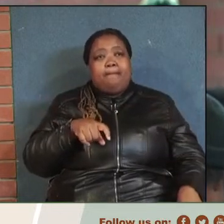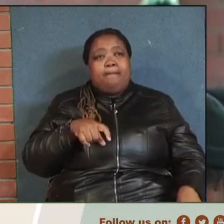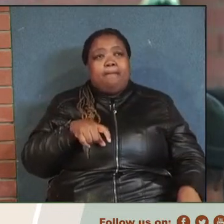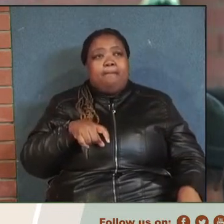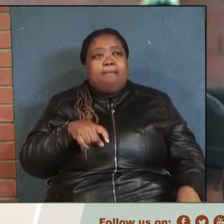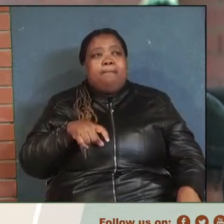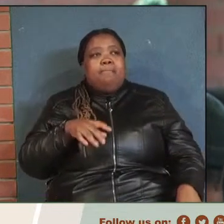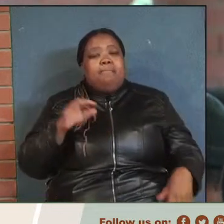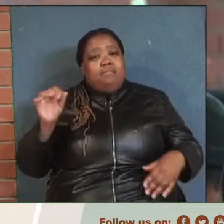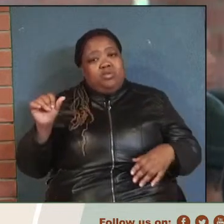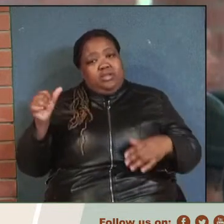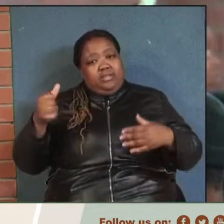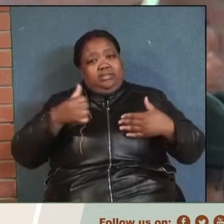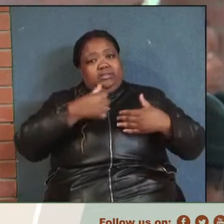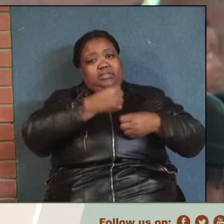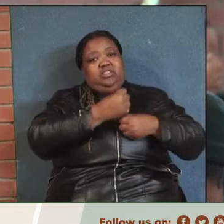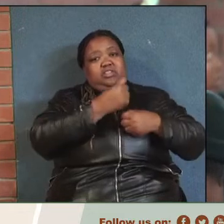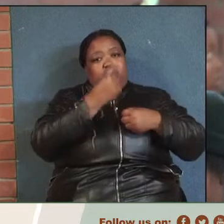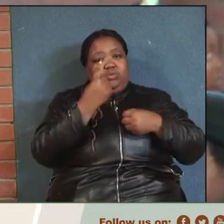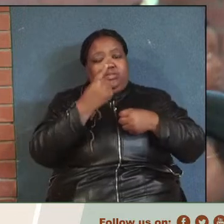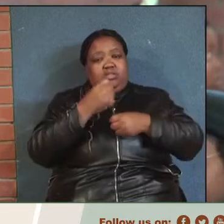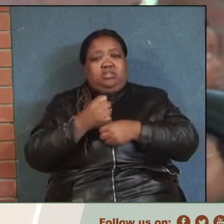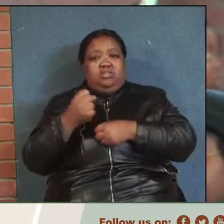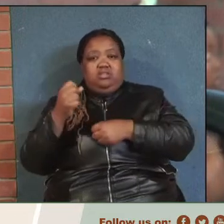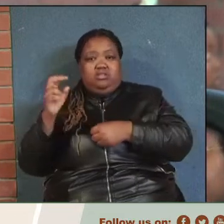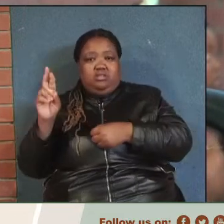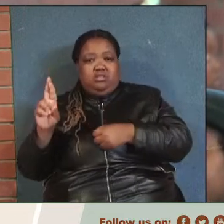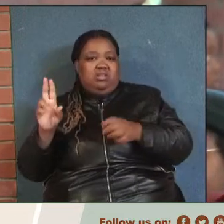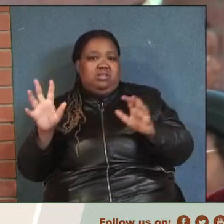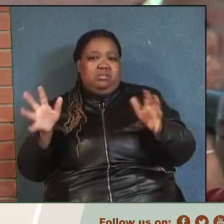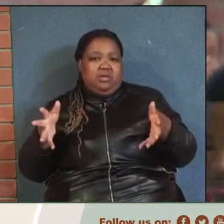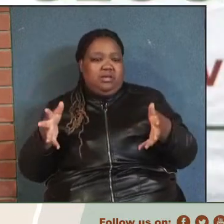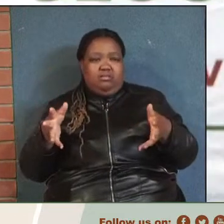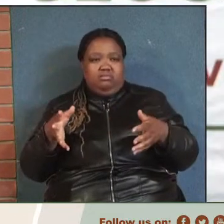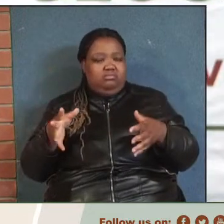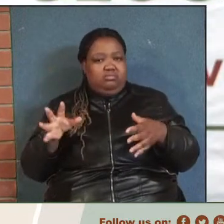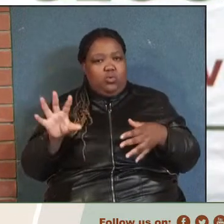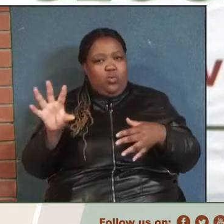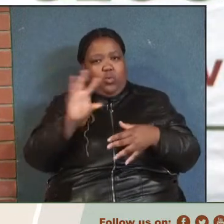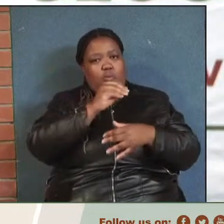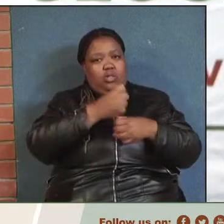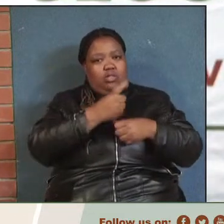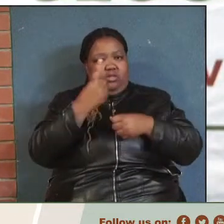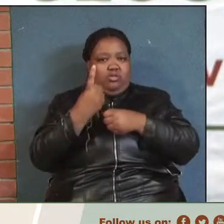must also be open to other grades, not only grade 1 and 8. I thank you.